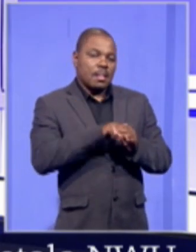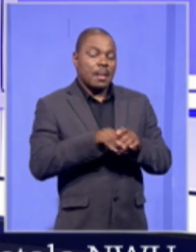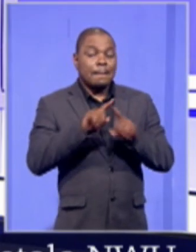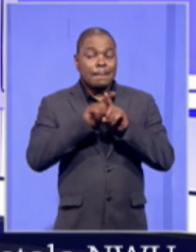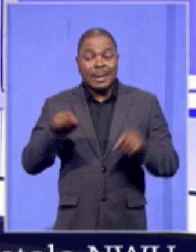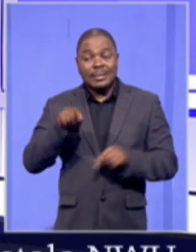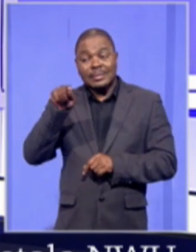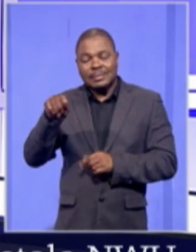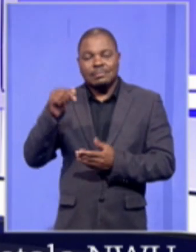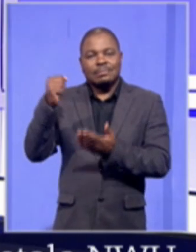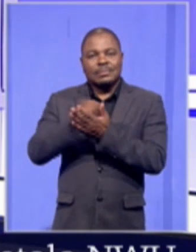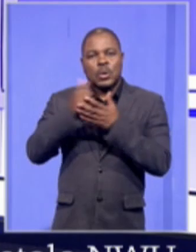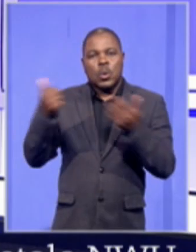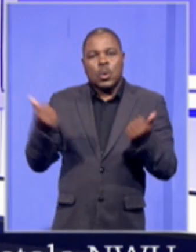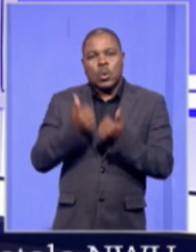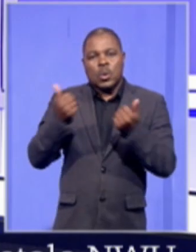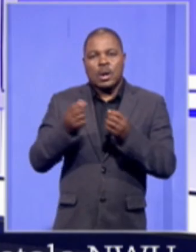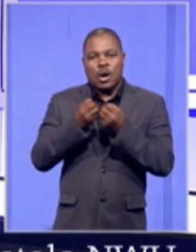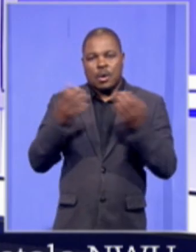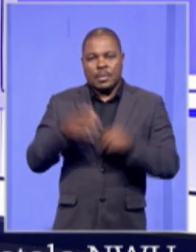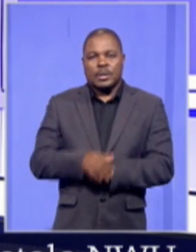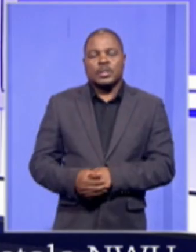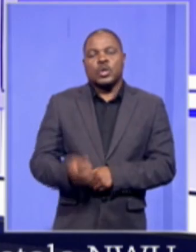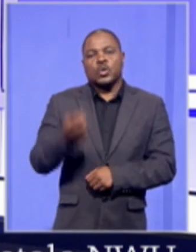ngwadiša baithuti ba